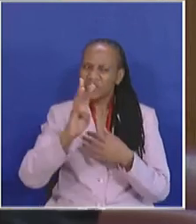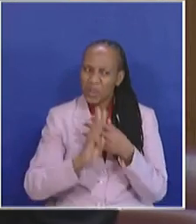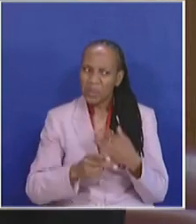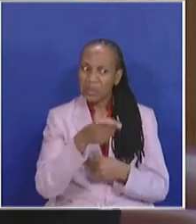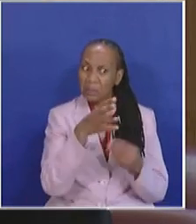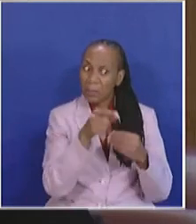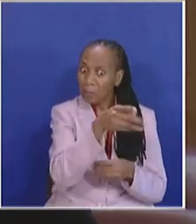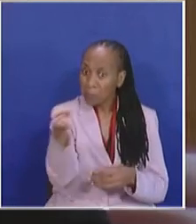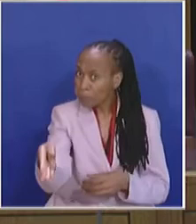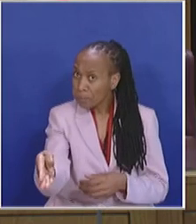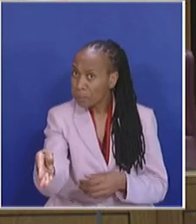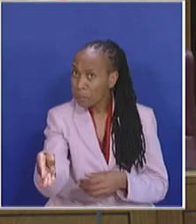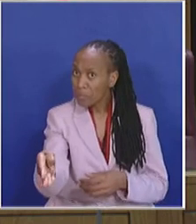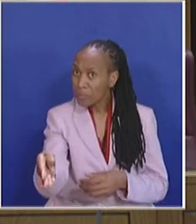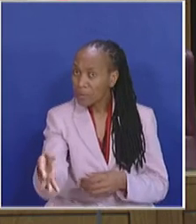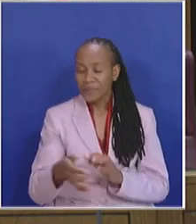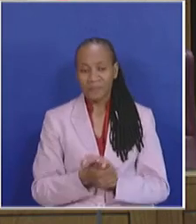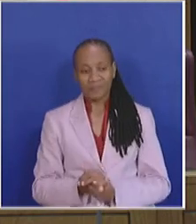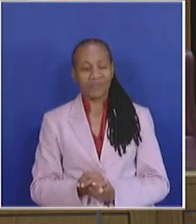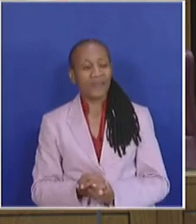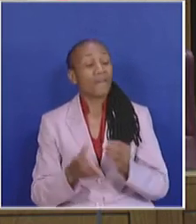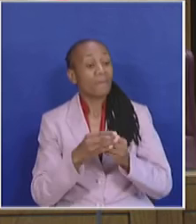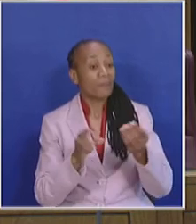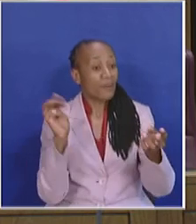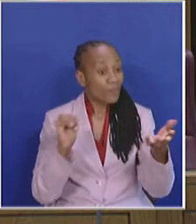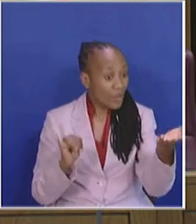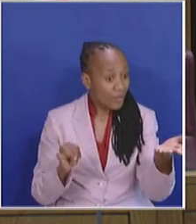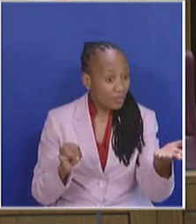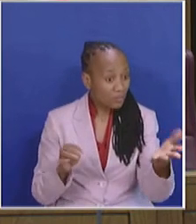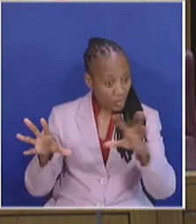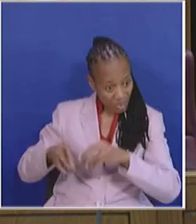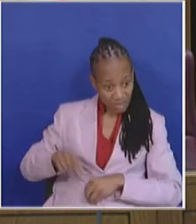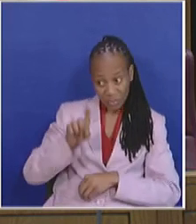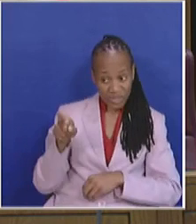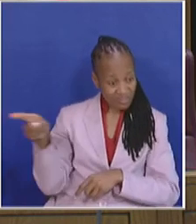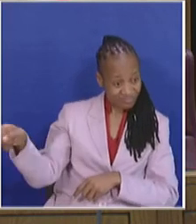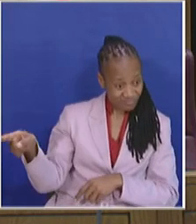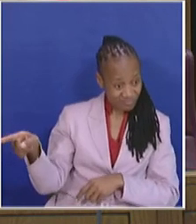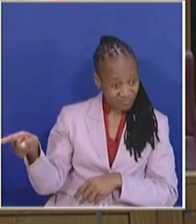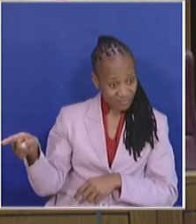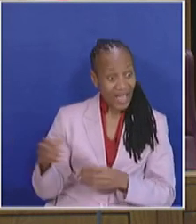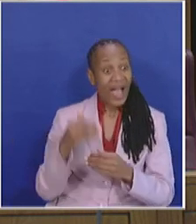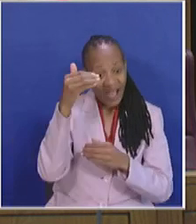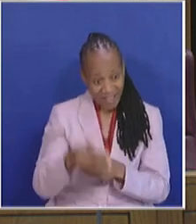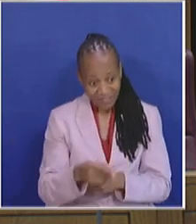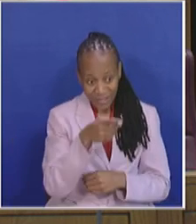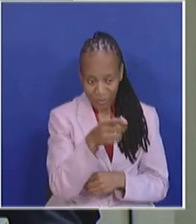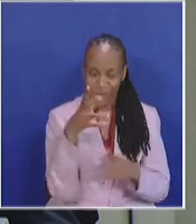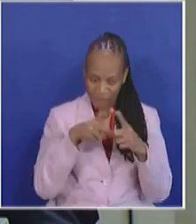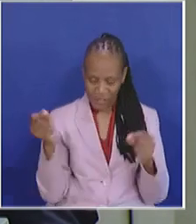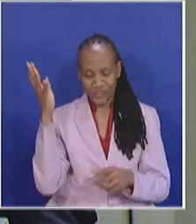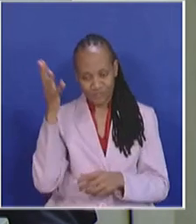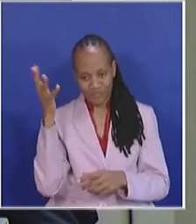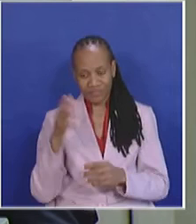Chair. Honorable Muhai, will you be able to take a question? The Honorable Julius says at the end of your... Once more,